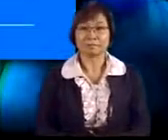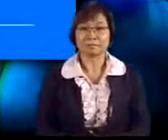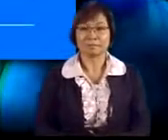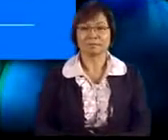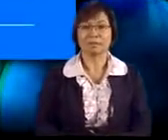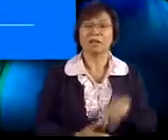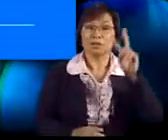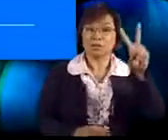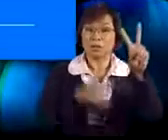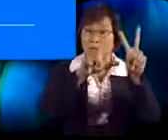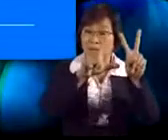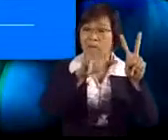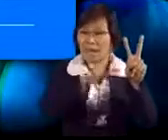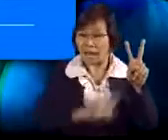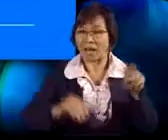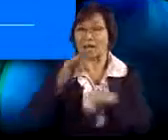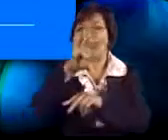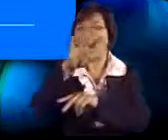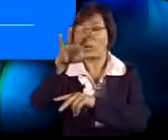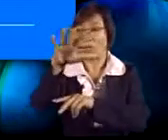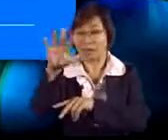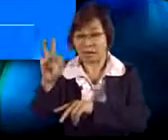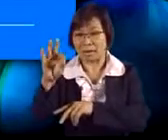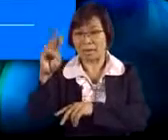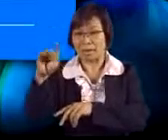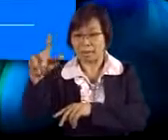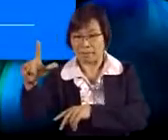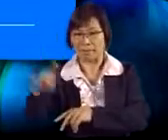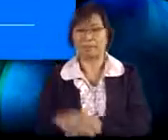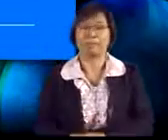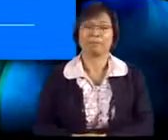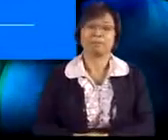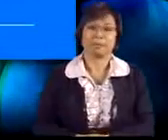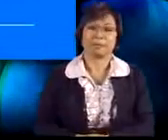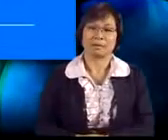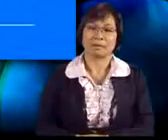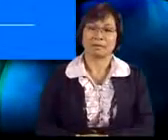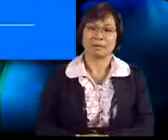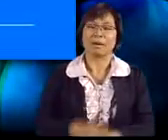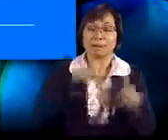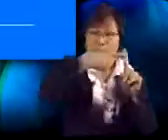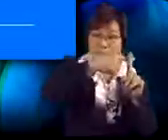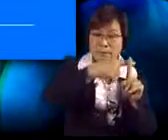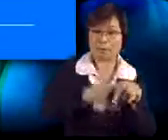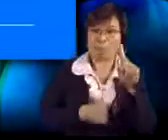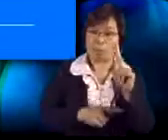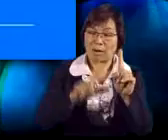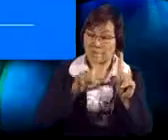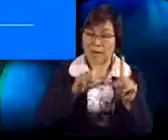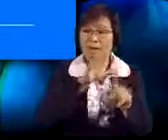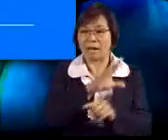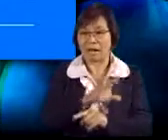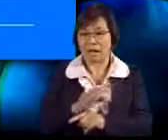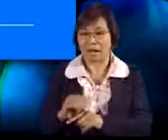Two liters and 459 milliliters plus